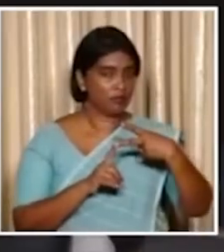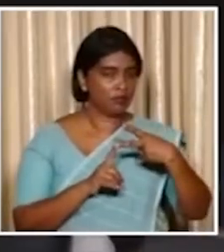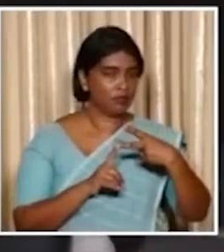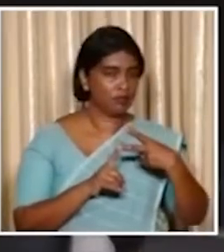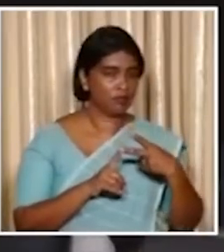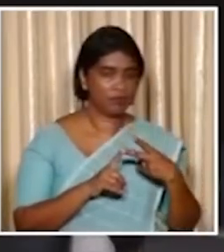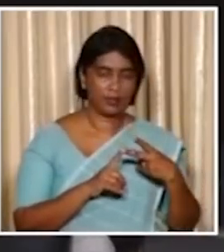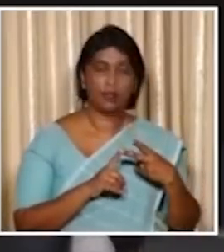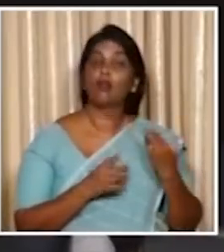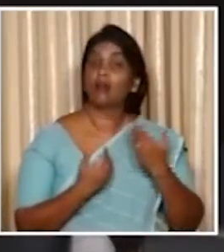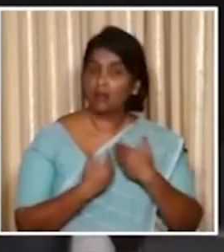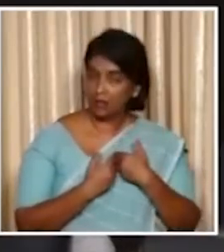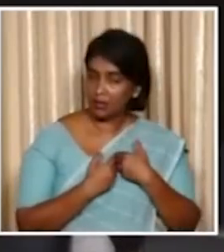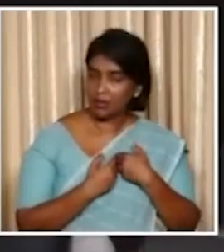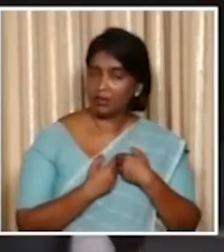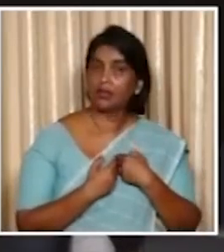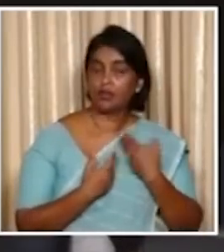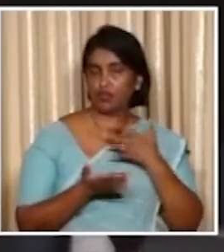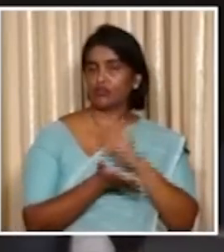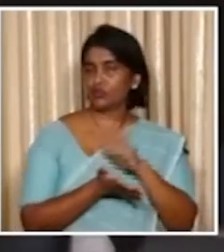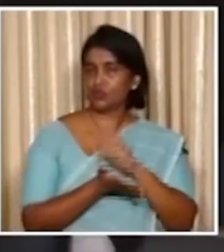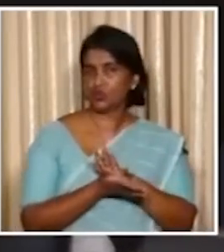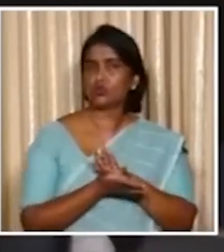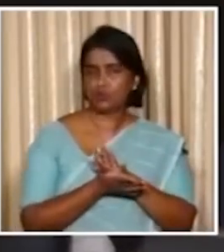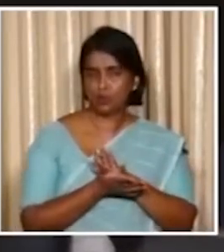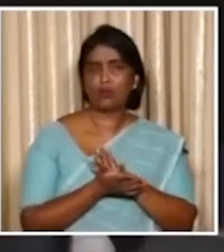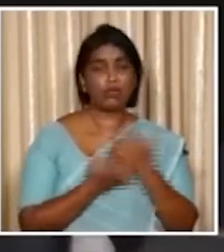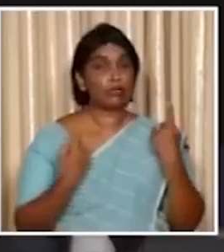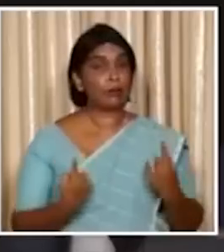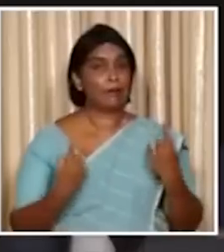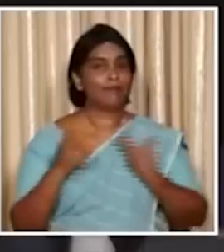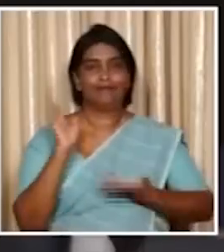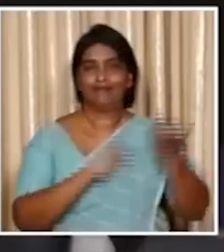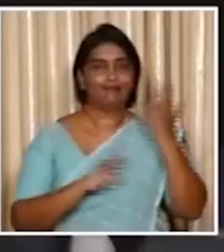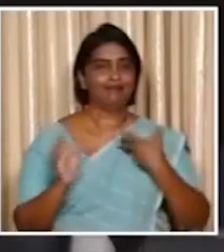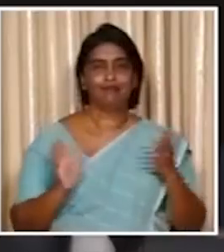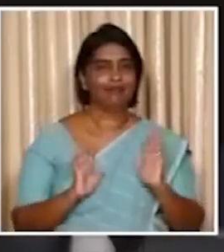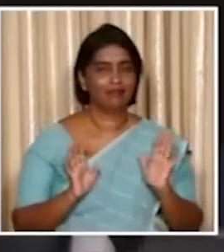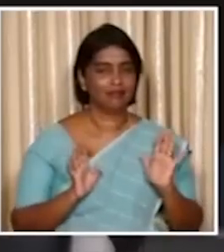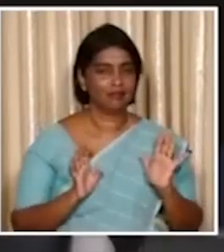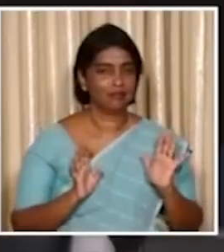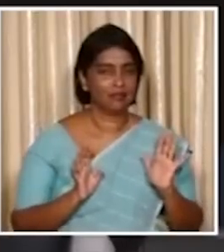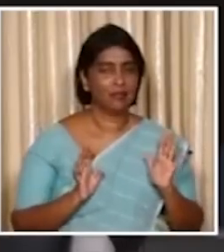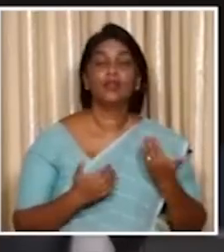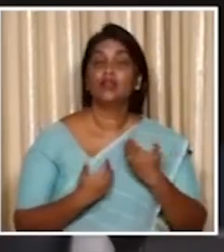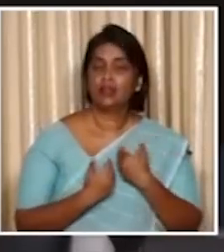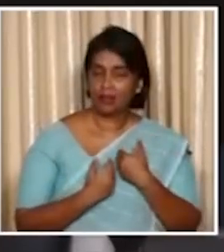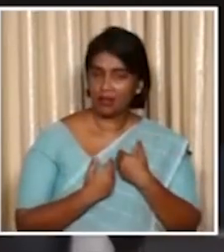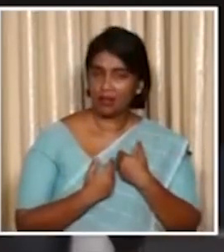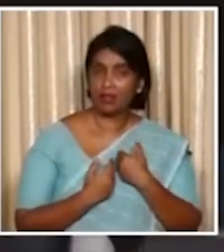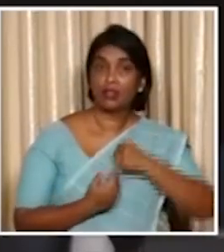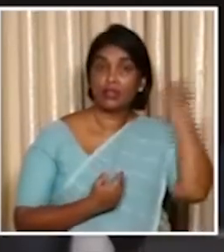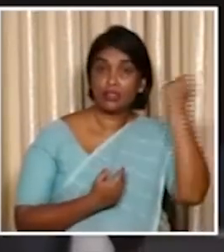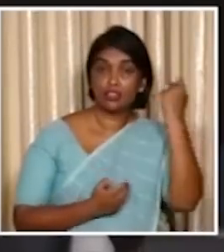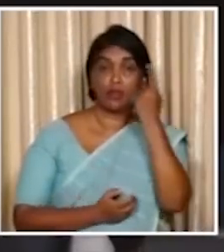trips. From 7 o'clock into 9 o'clock in the 3 days I had to meet almost 12 meetings. We go